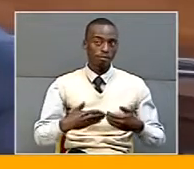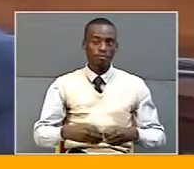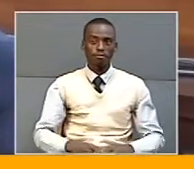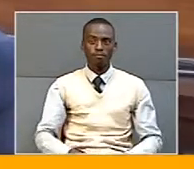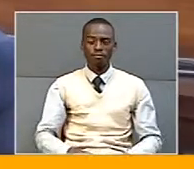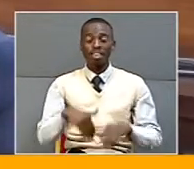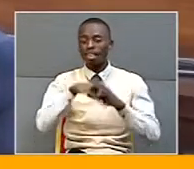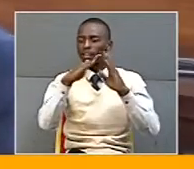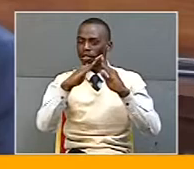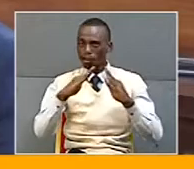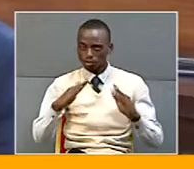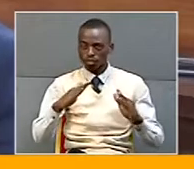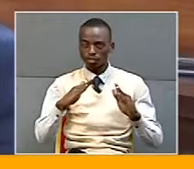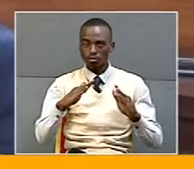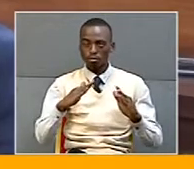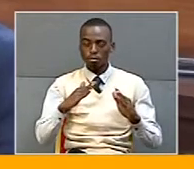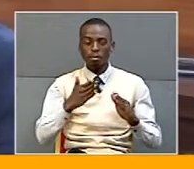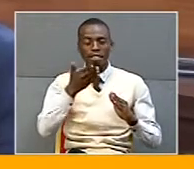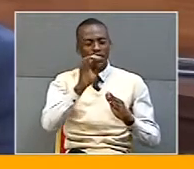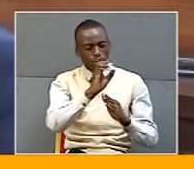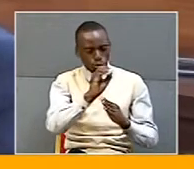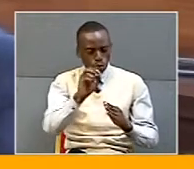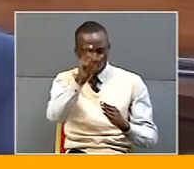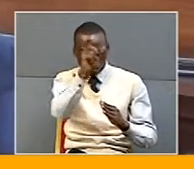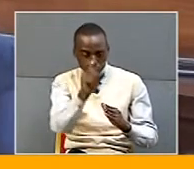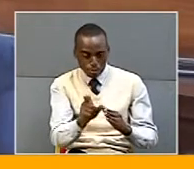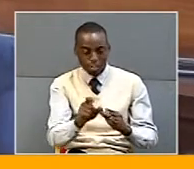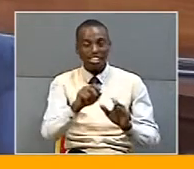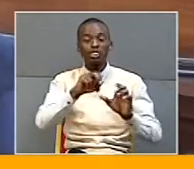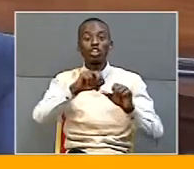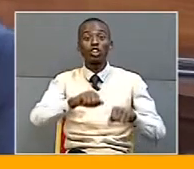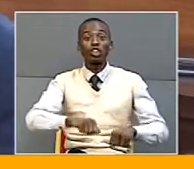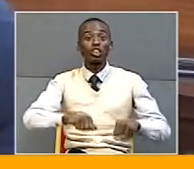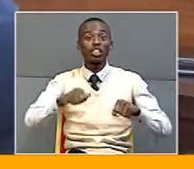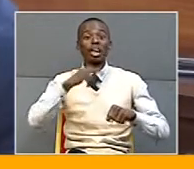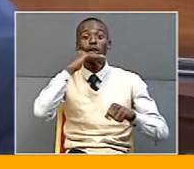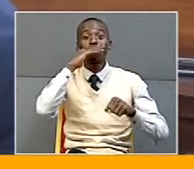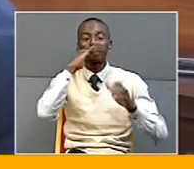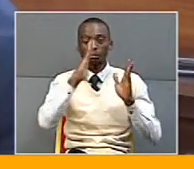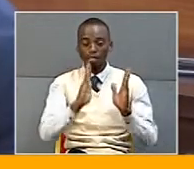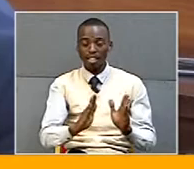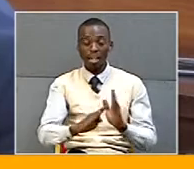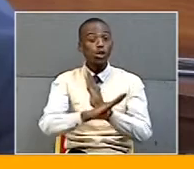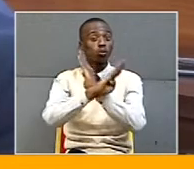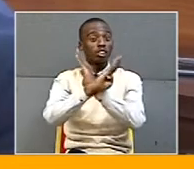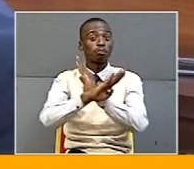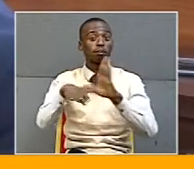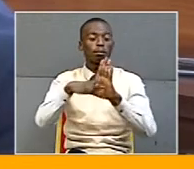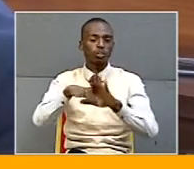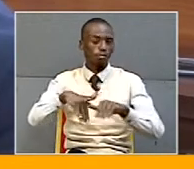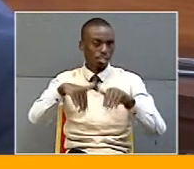the House, there was nobody in the chair of the speaker to suspend members of